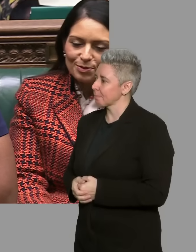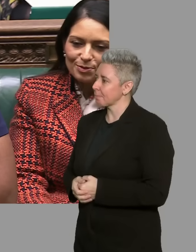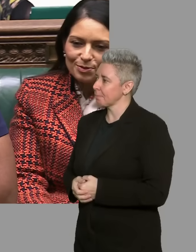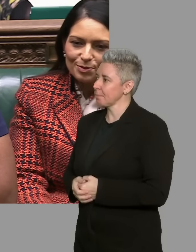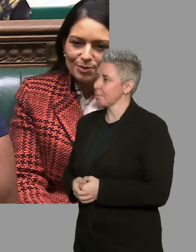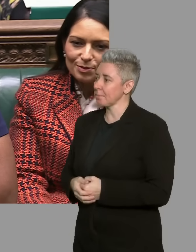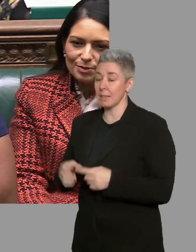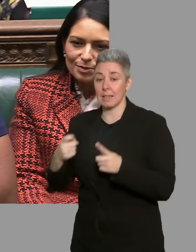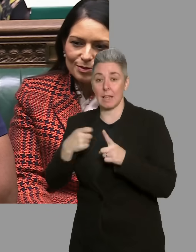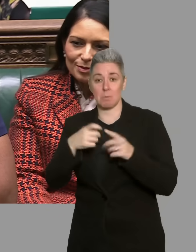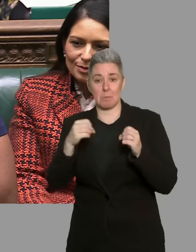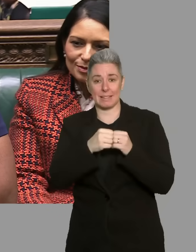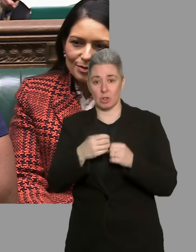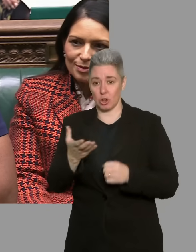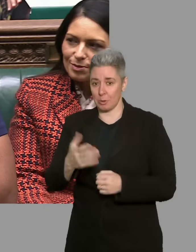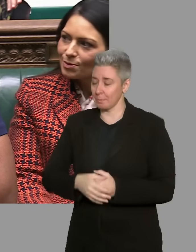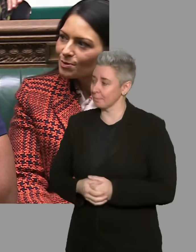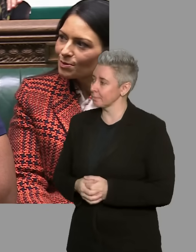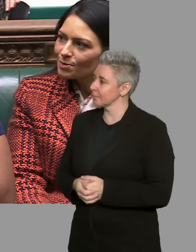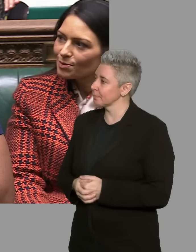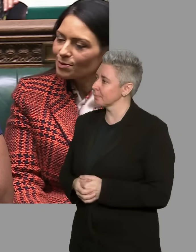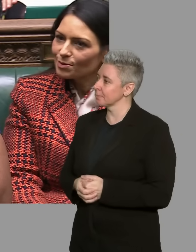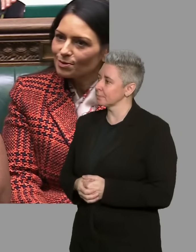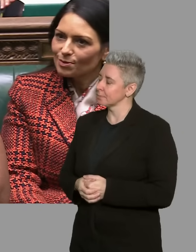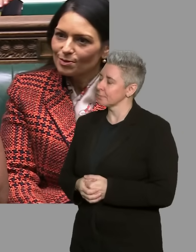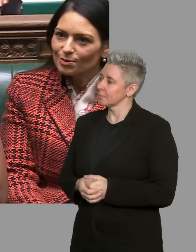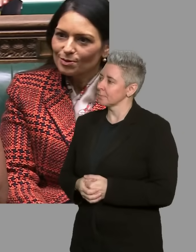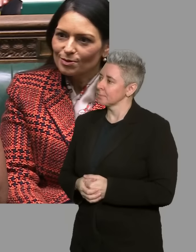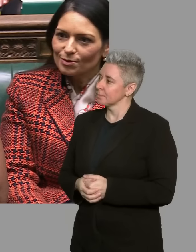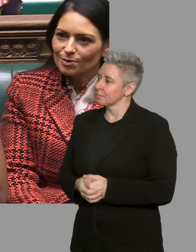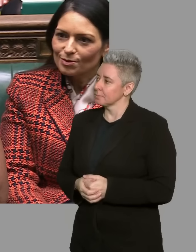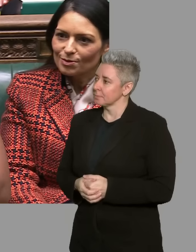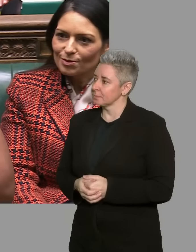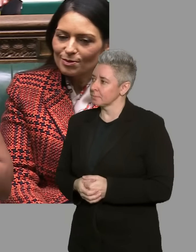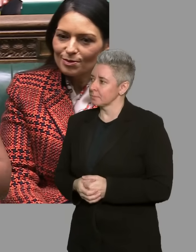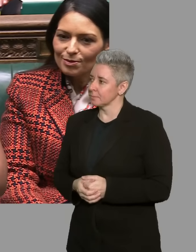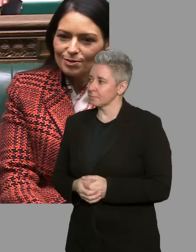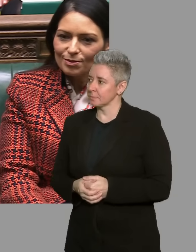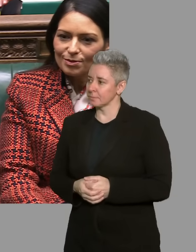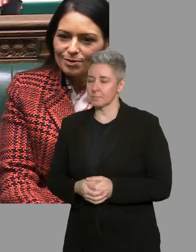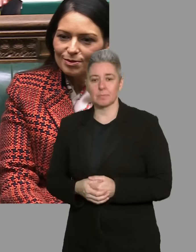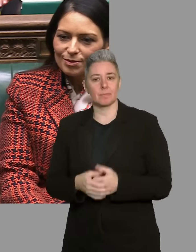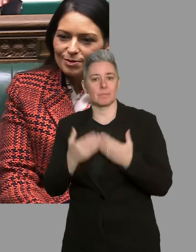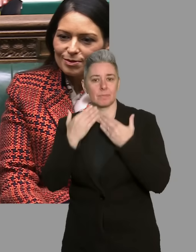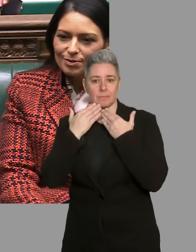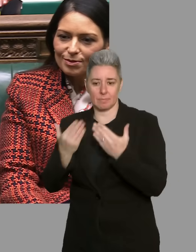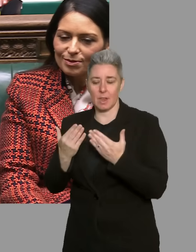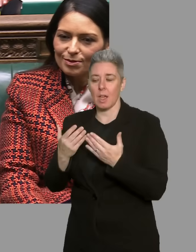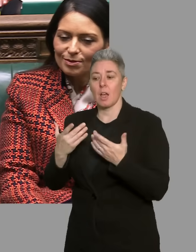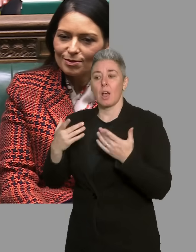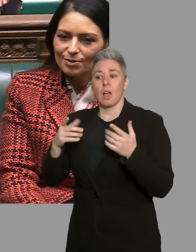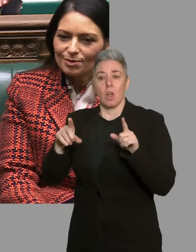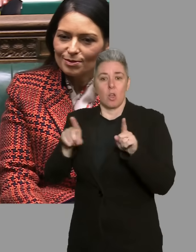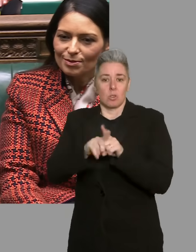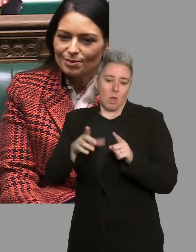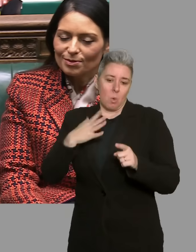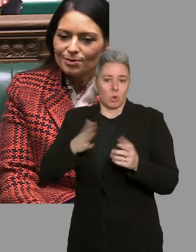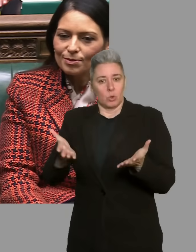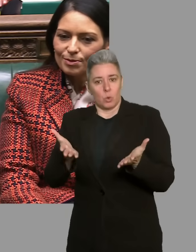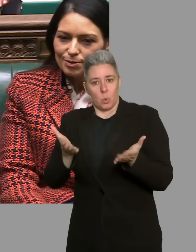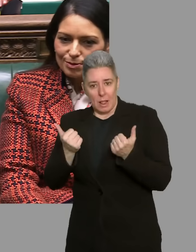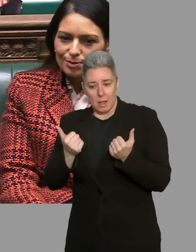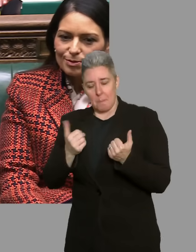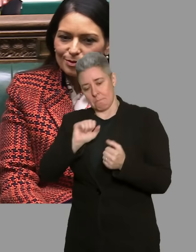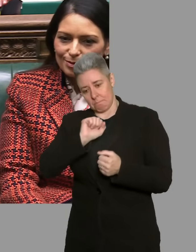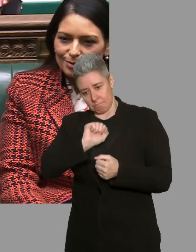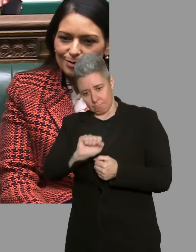Thank you, Mr. Speaker. And, Mr. Speaker, may I welcome the Prime Minister's efforts to advance peace in Ukraine